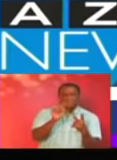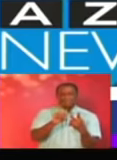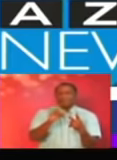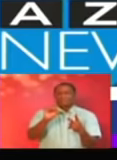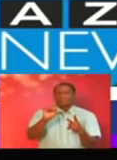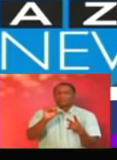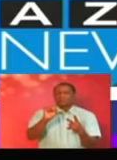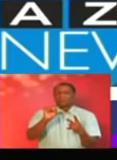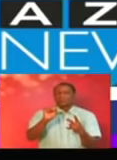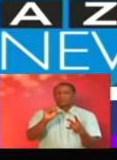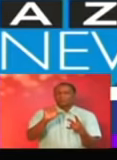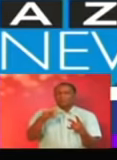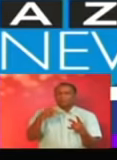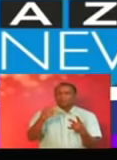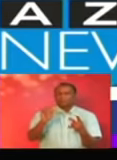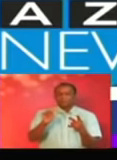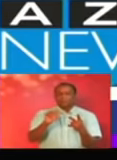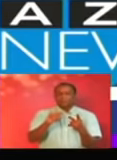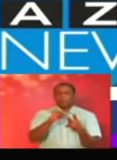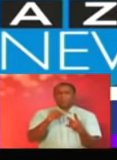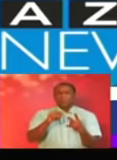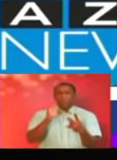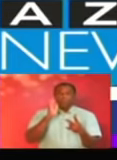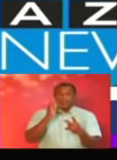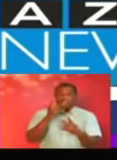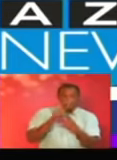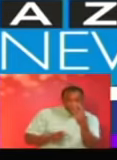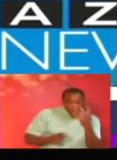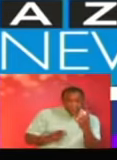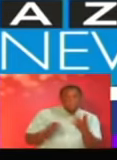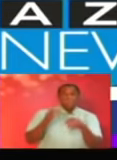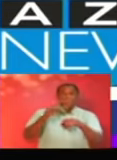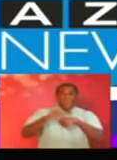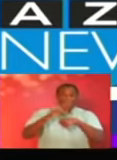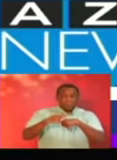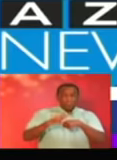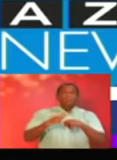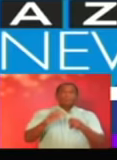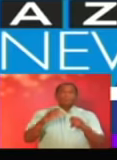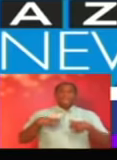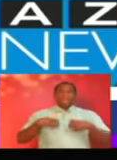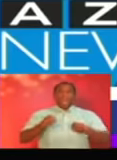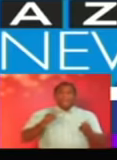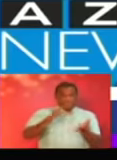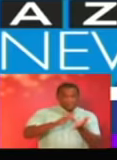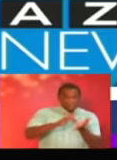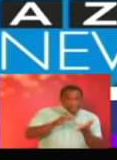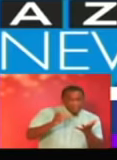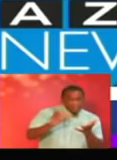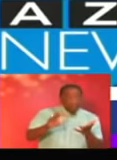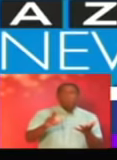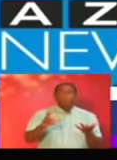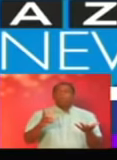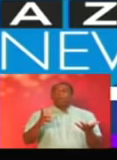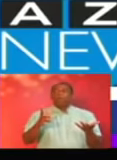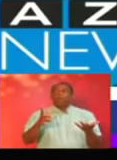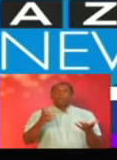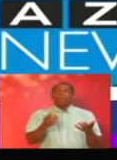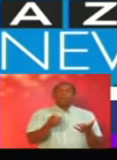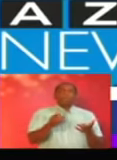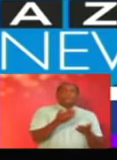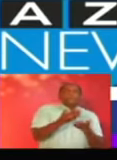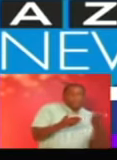at one health center, at different health centers, or would they be like one health center would have the same two brands? And